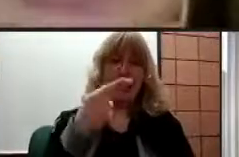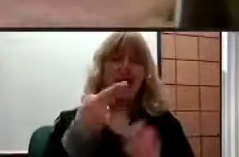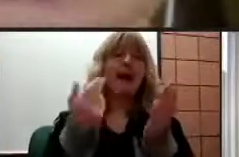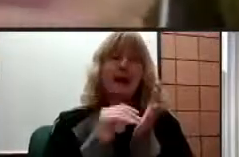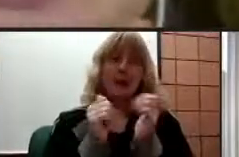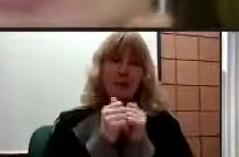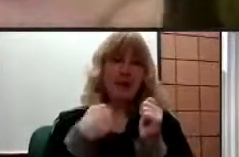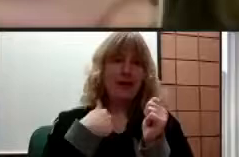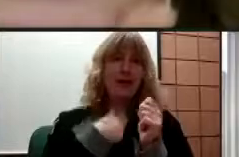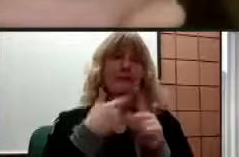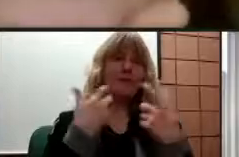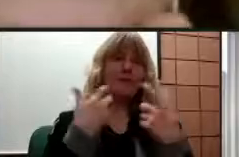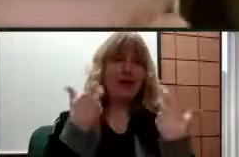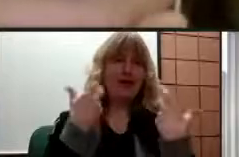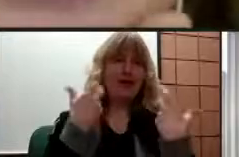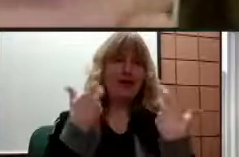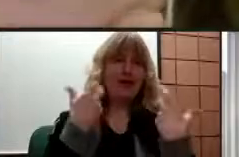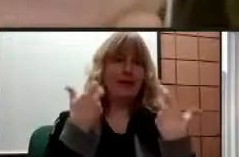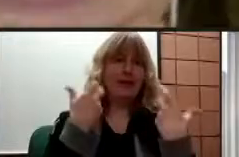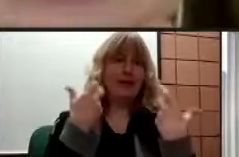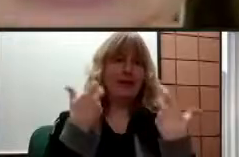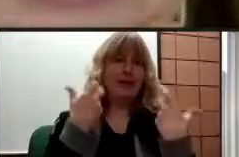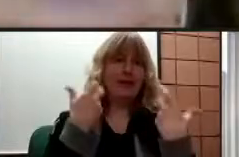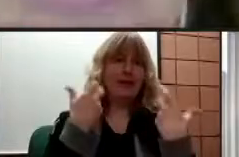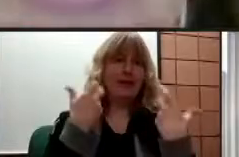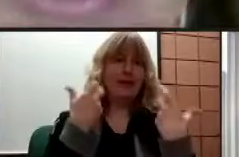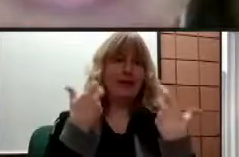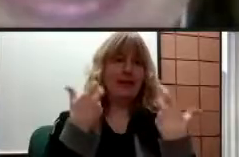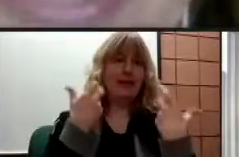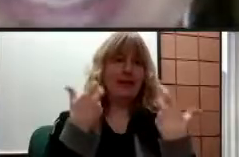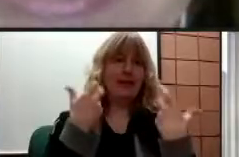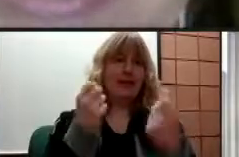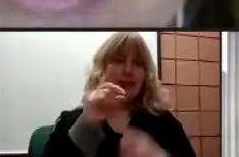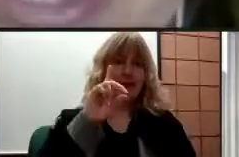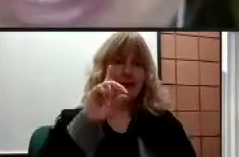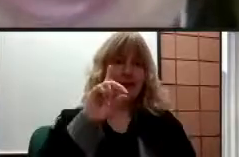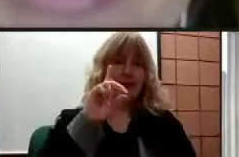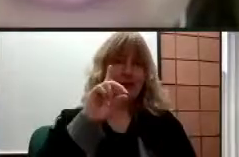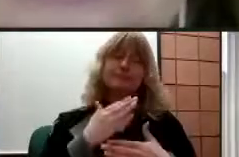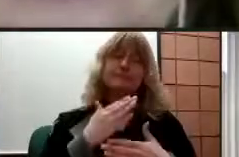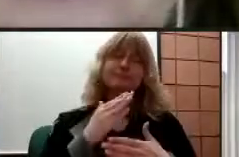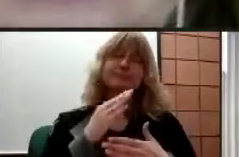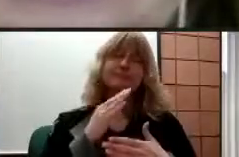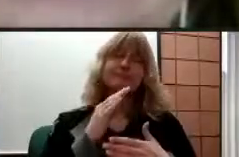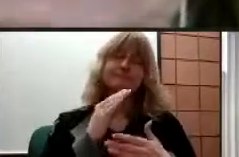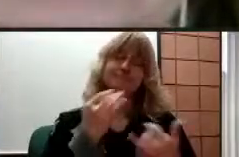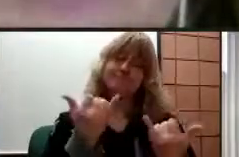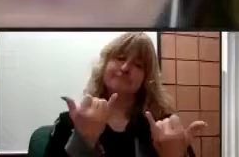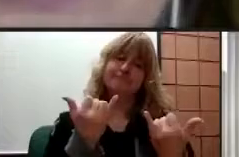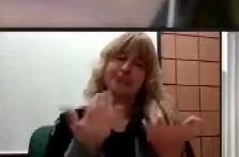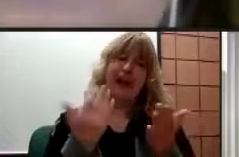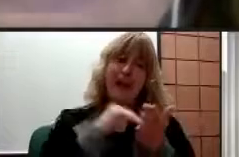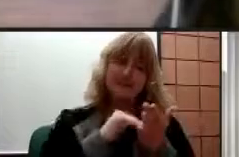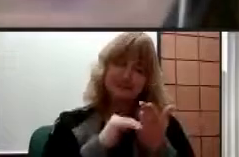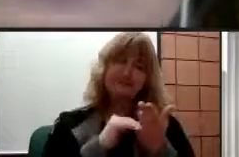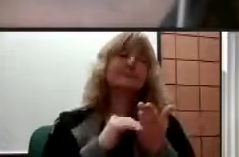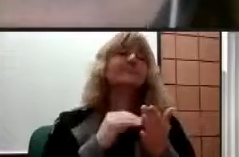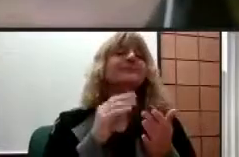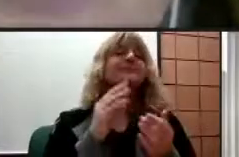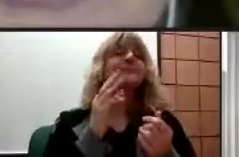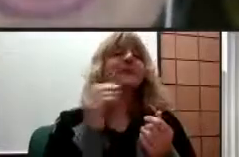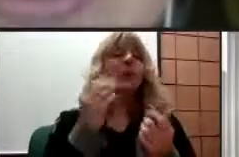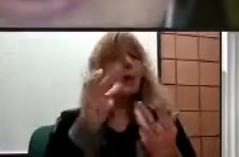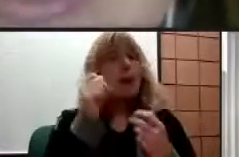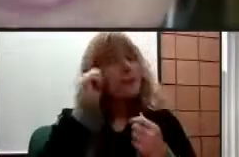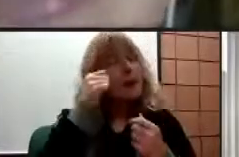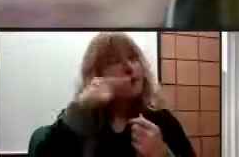and we really appreciate you being here with us again today. And we want to remind folks, if